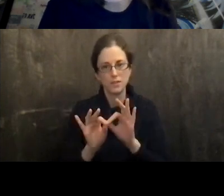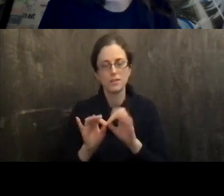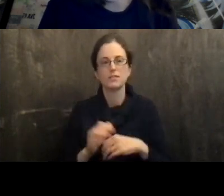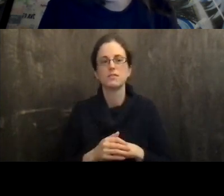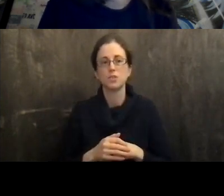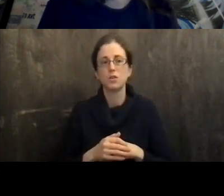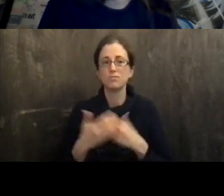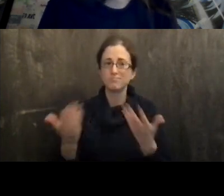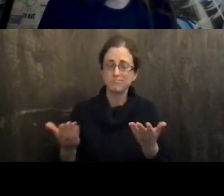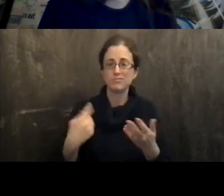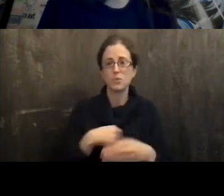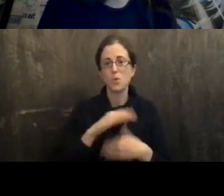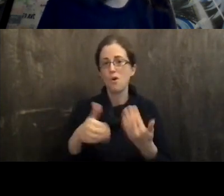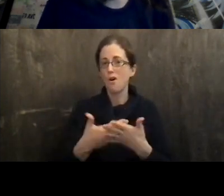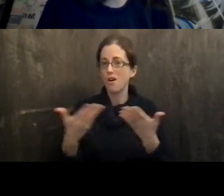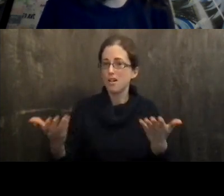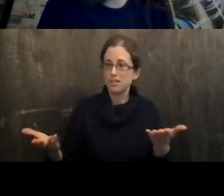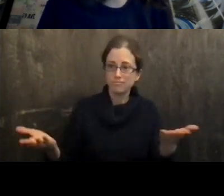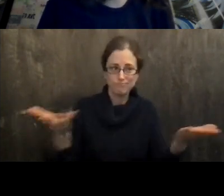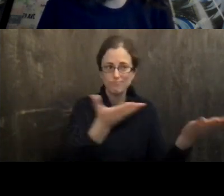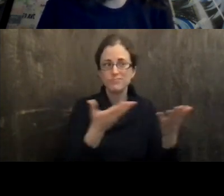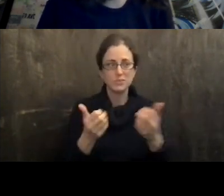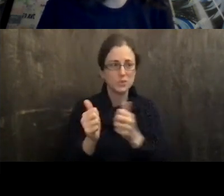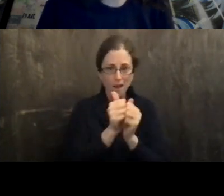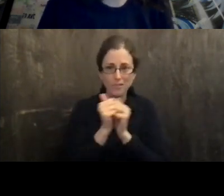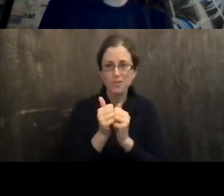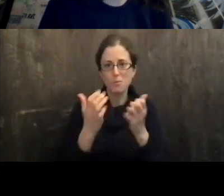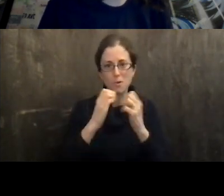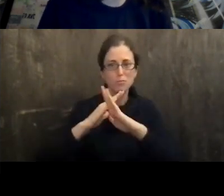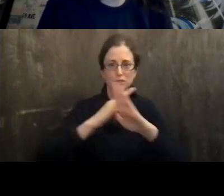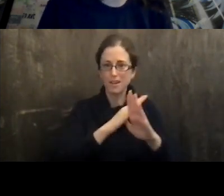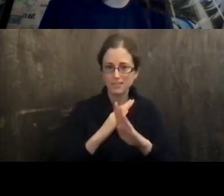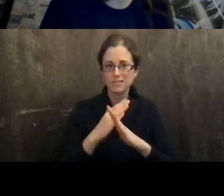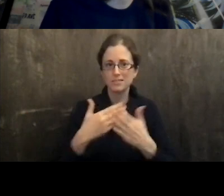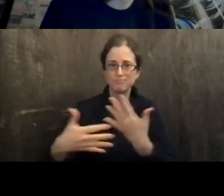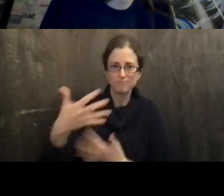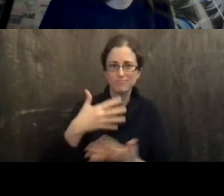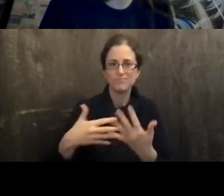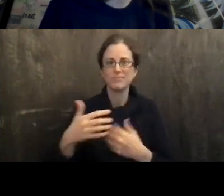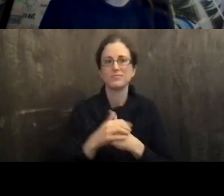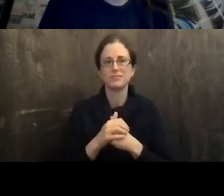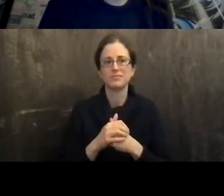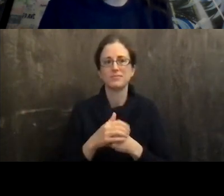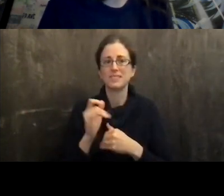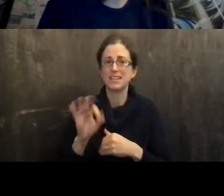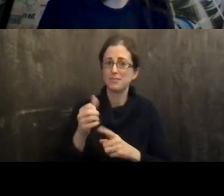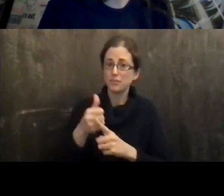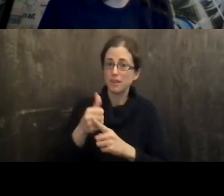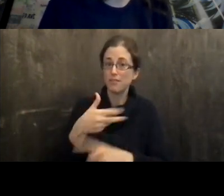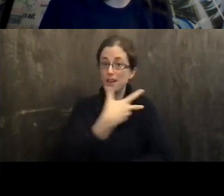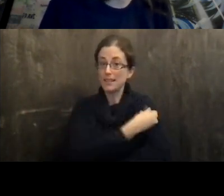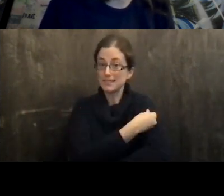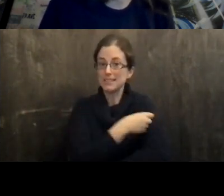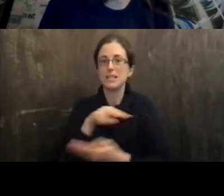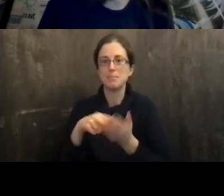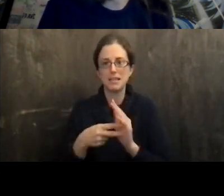we have. And thinking about those layers and thinking about how it can be hard for many kids to tolerate the mask